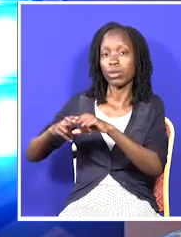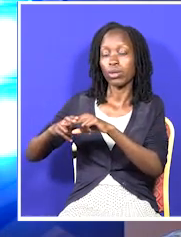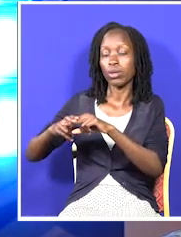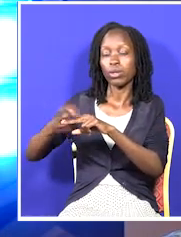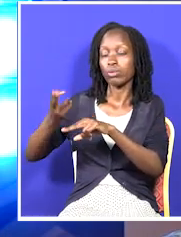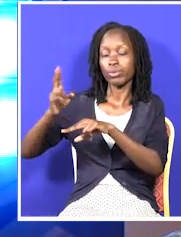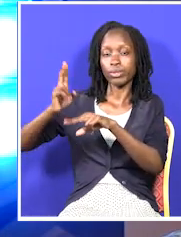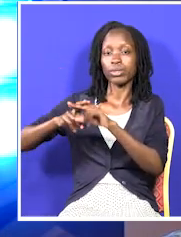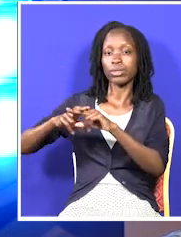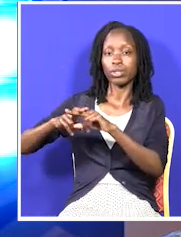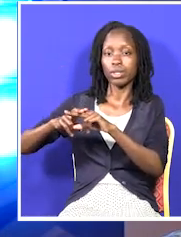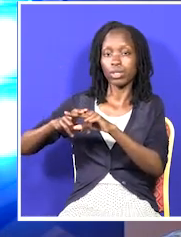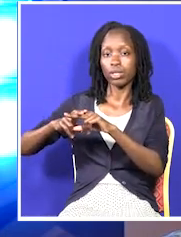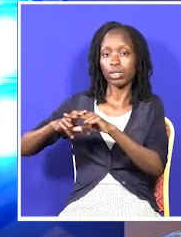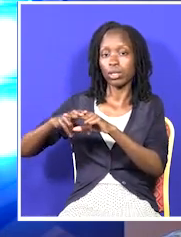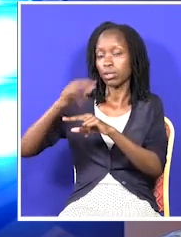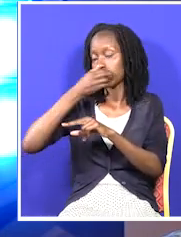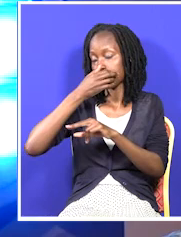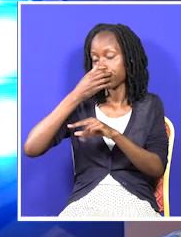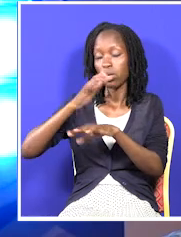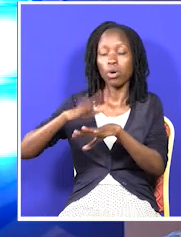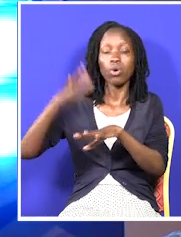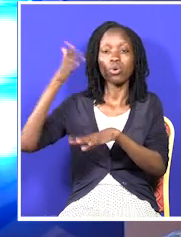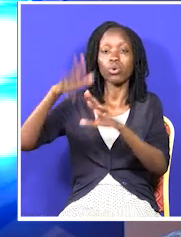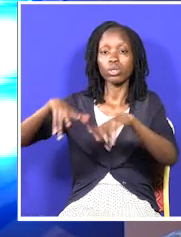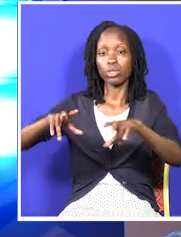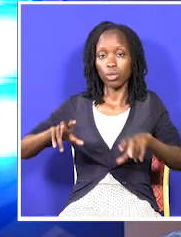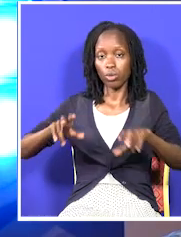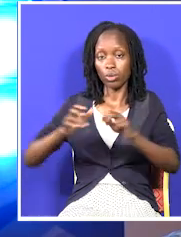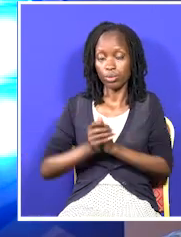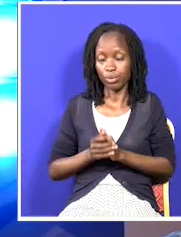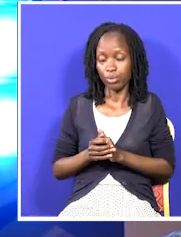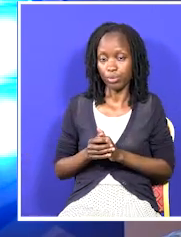will be sitting on God's throne.